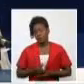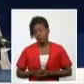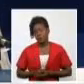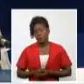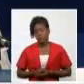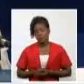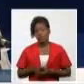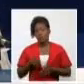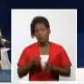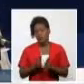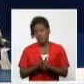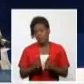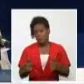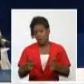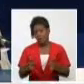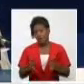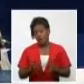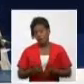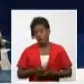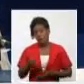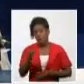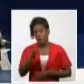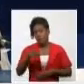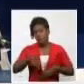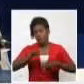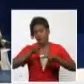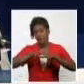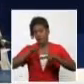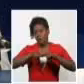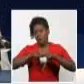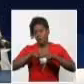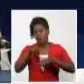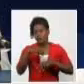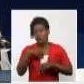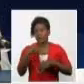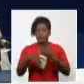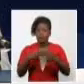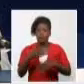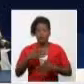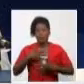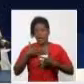complications that he was taken to the hospital.